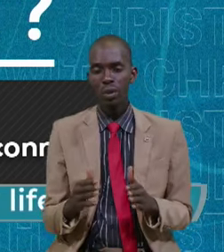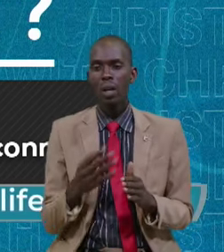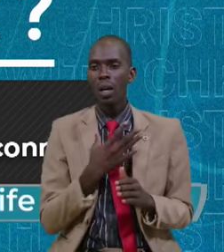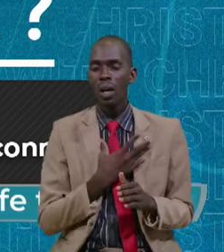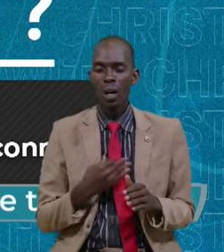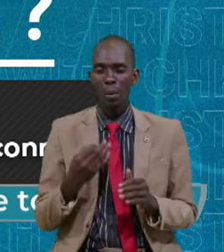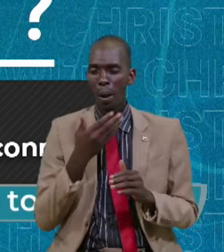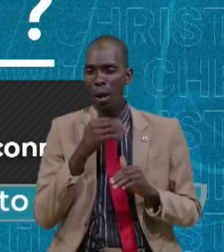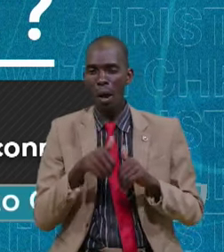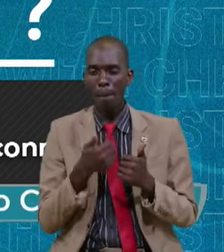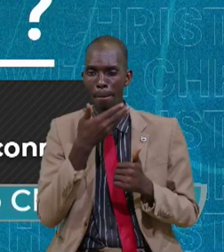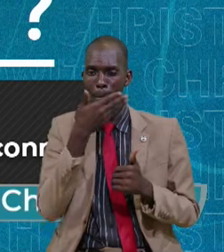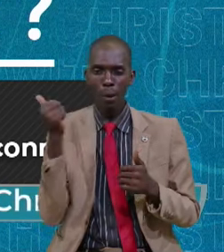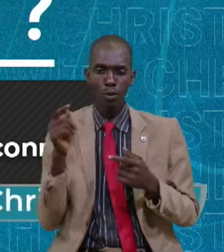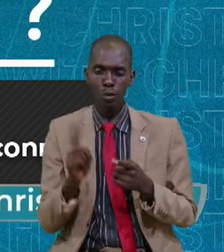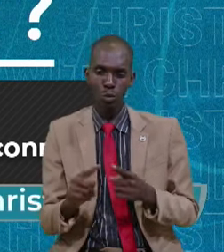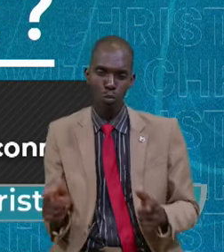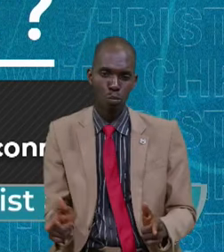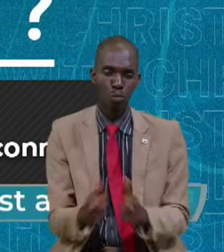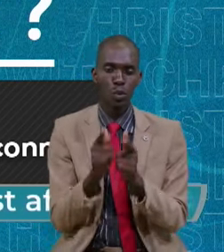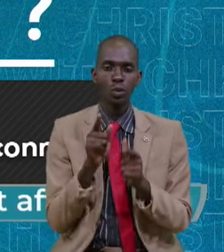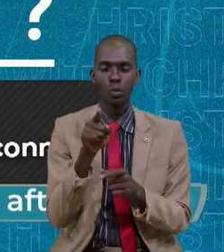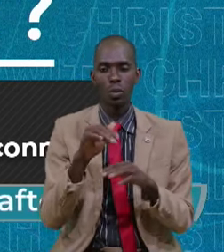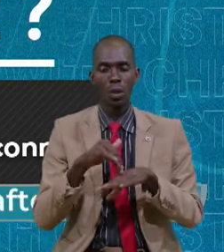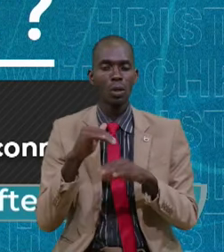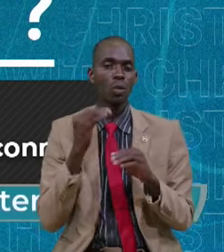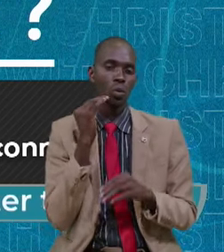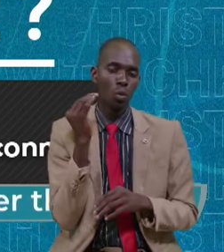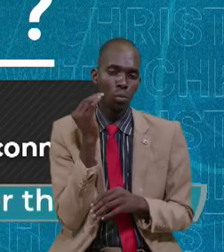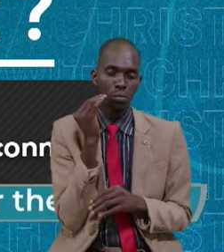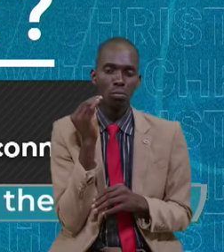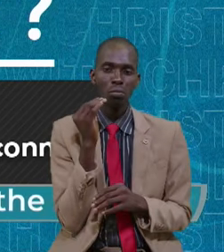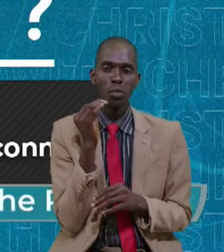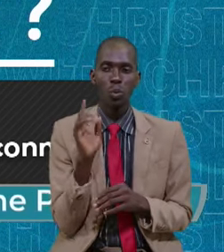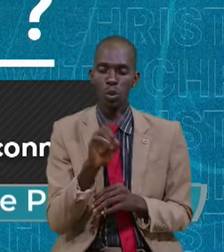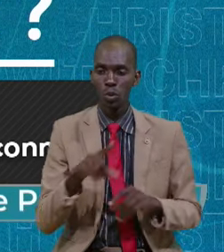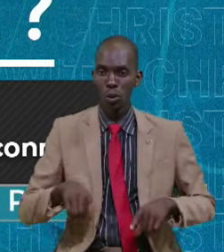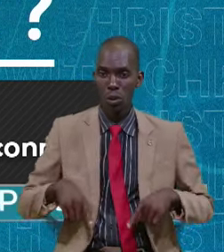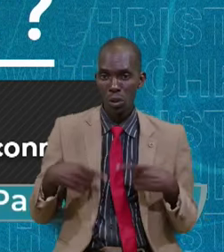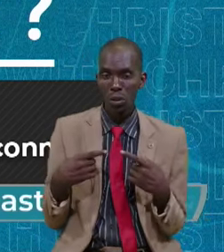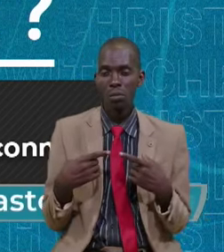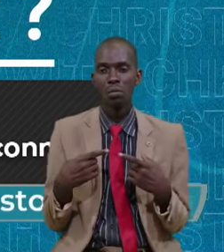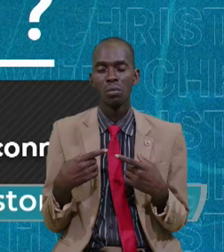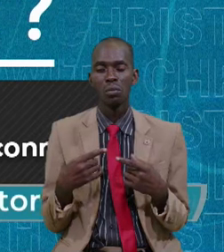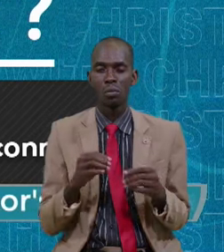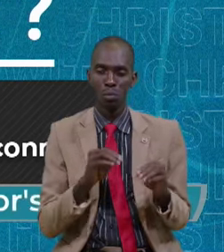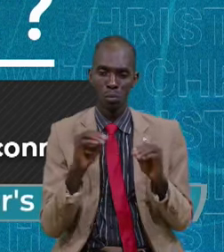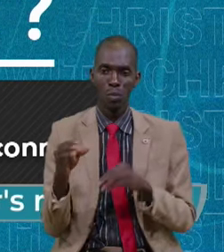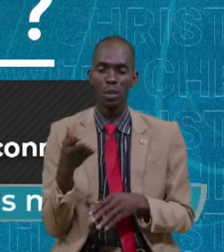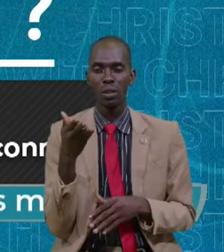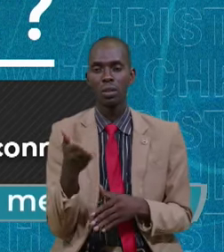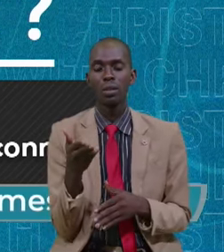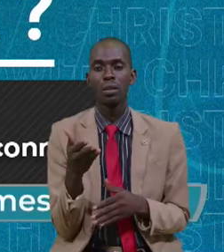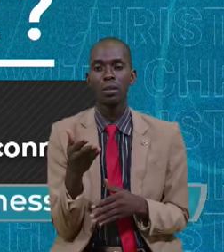you. Probably the place where you live has no residential address, but you